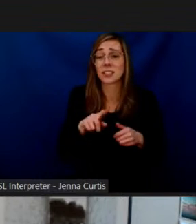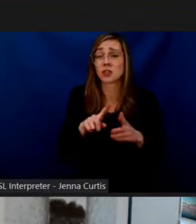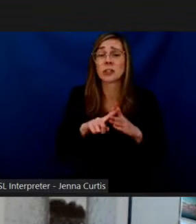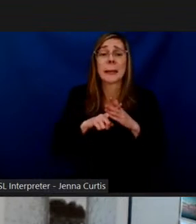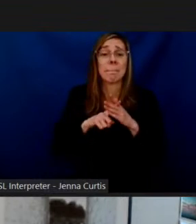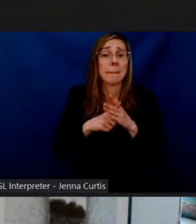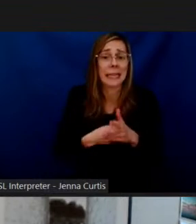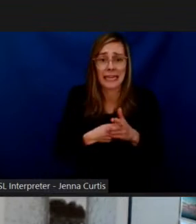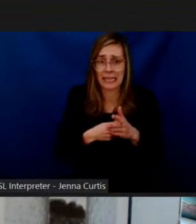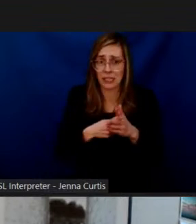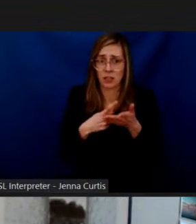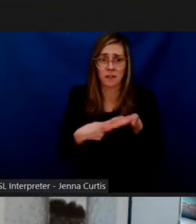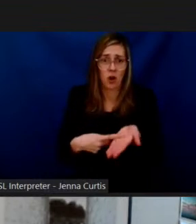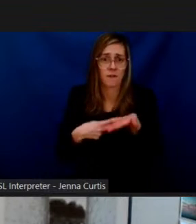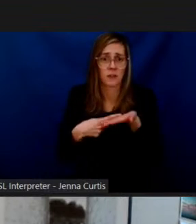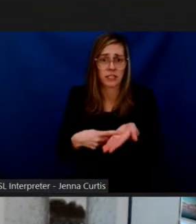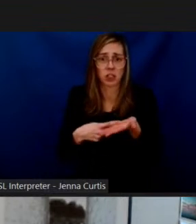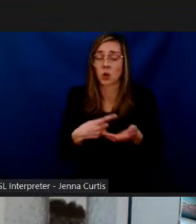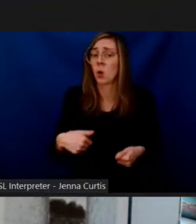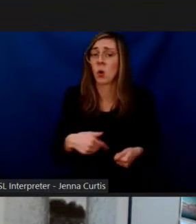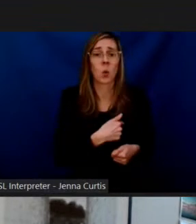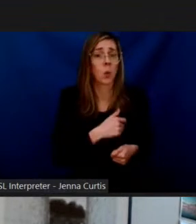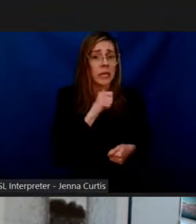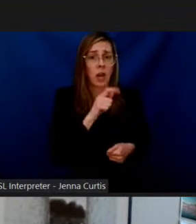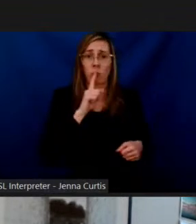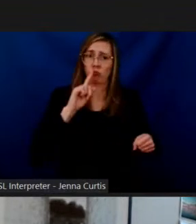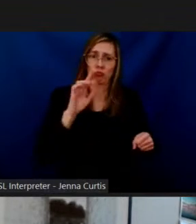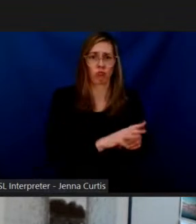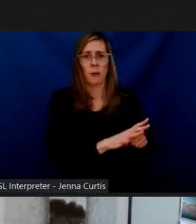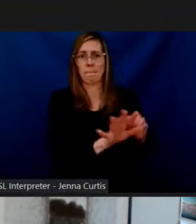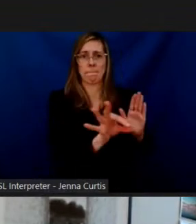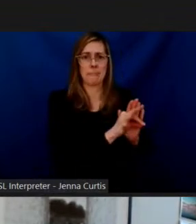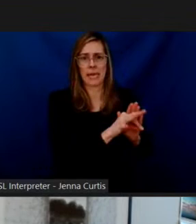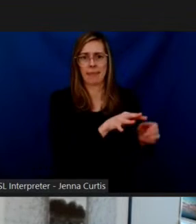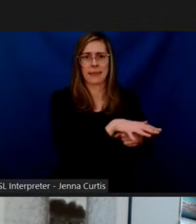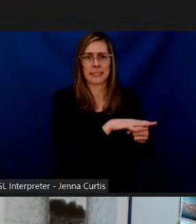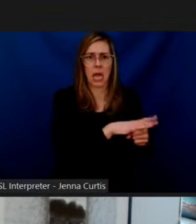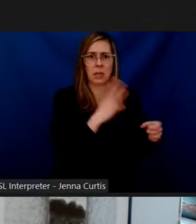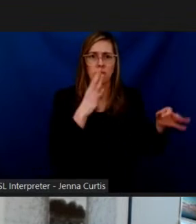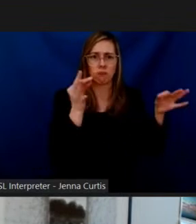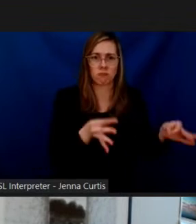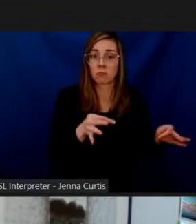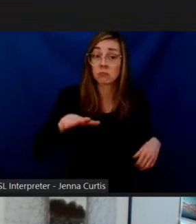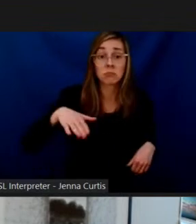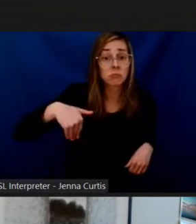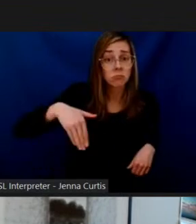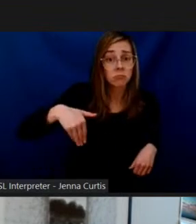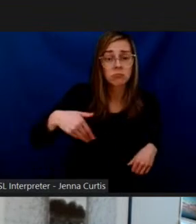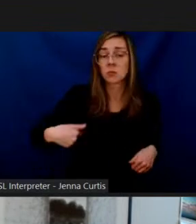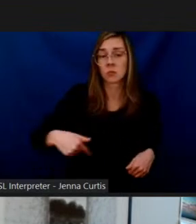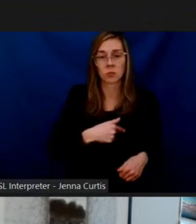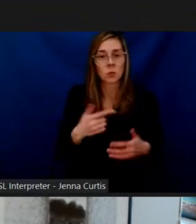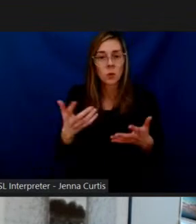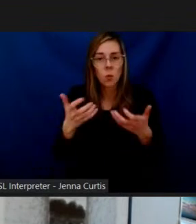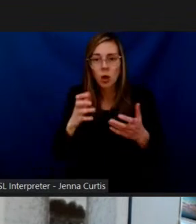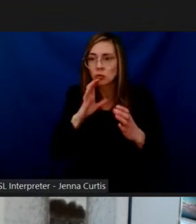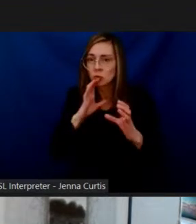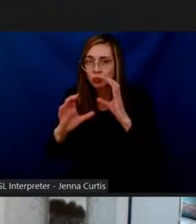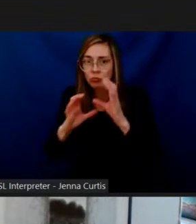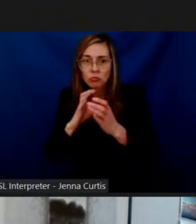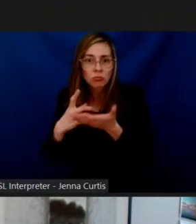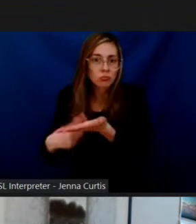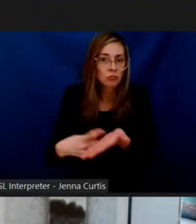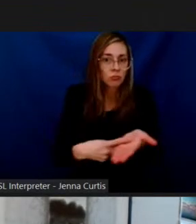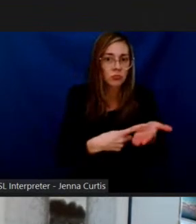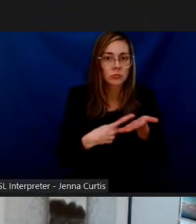We're moving towards, hopefully getting this developed, but we want to engage and we want to build these connections first. There's been a lot of